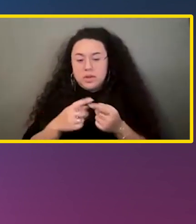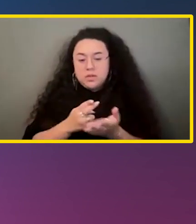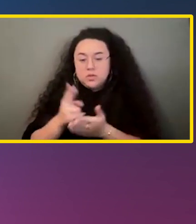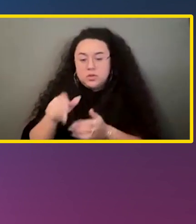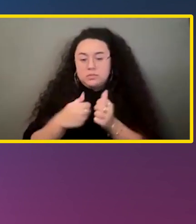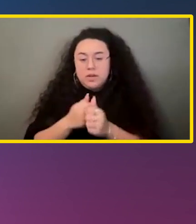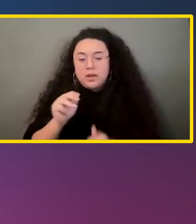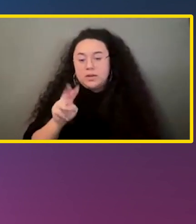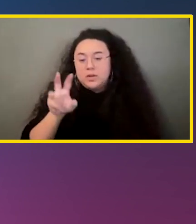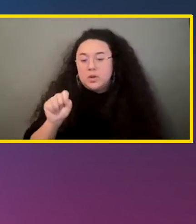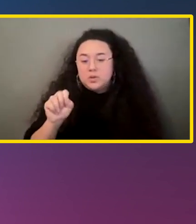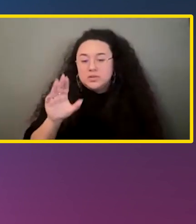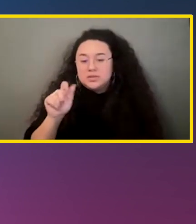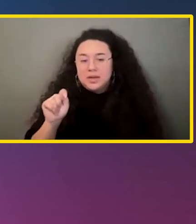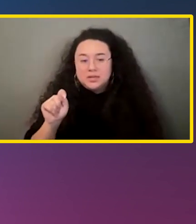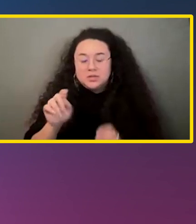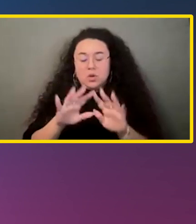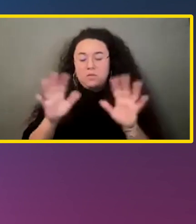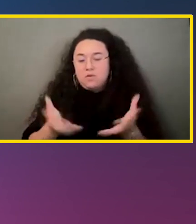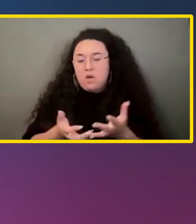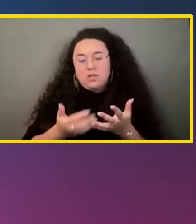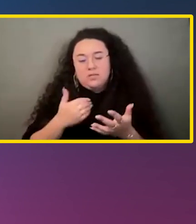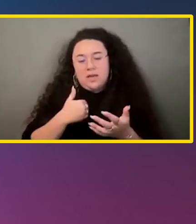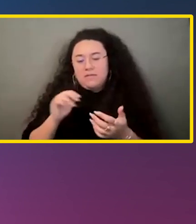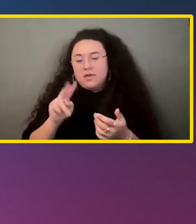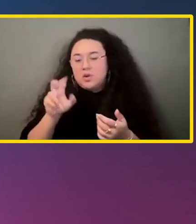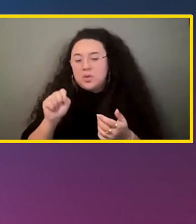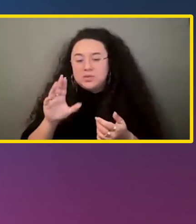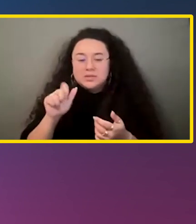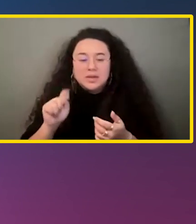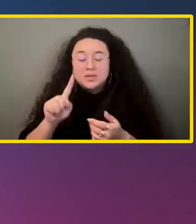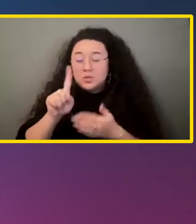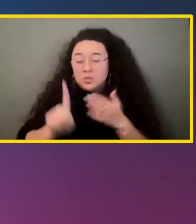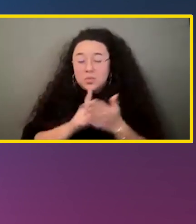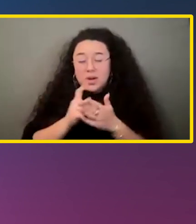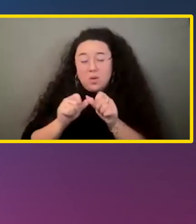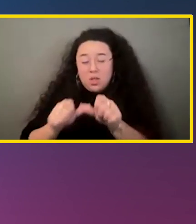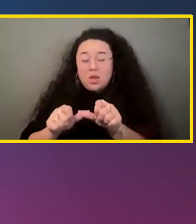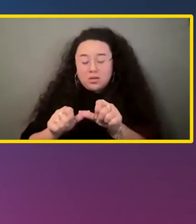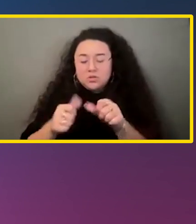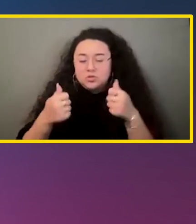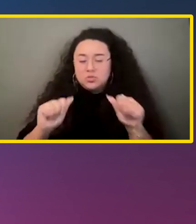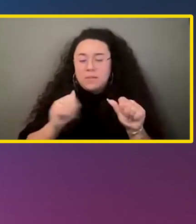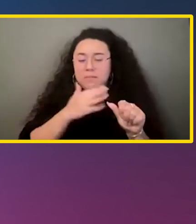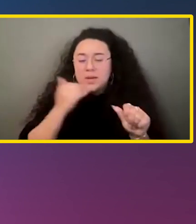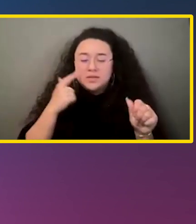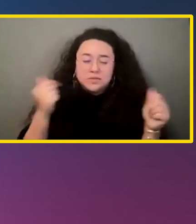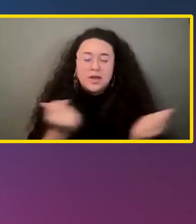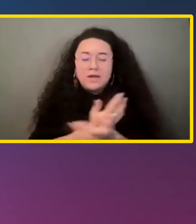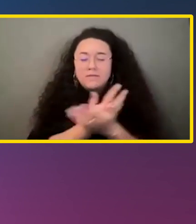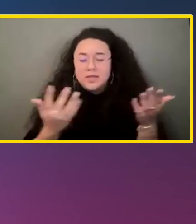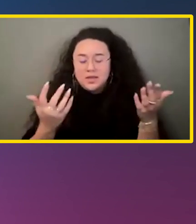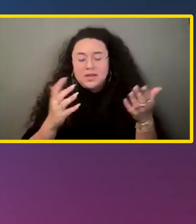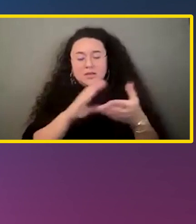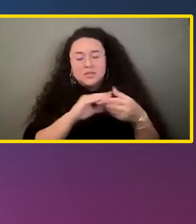say overall you have this newscast, it's an hour long, and you try your best to do everything. You try to put, you know,